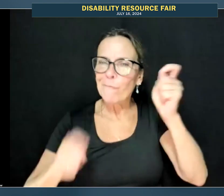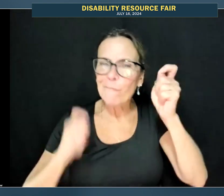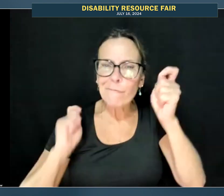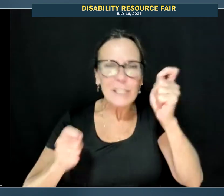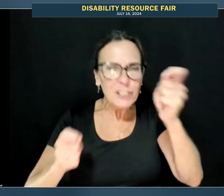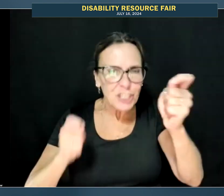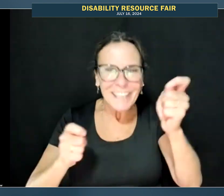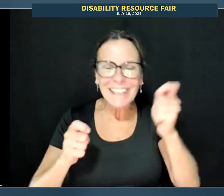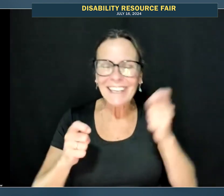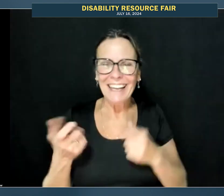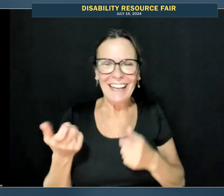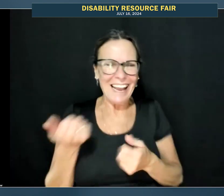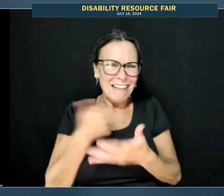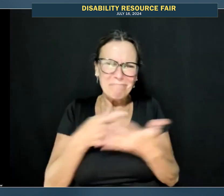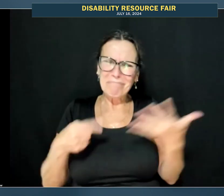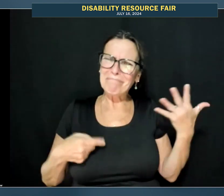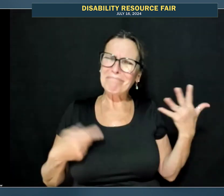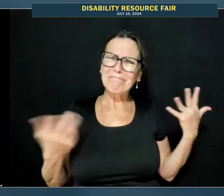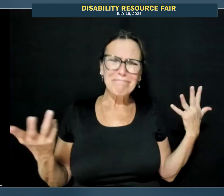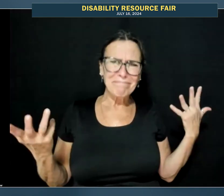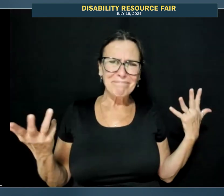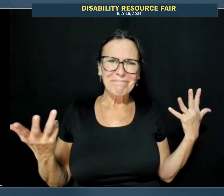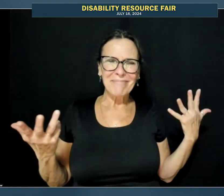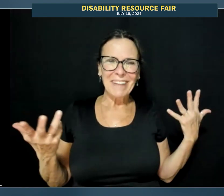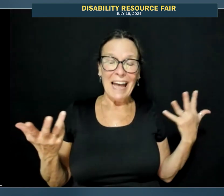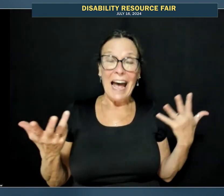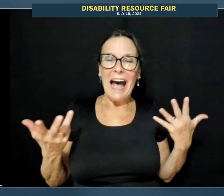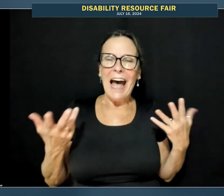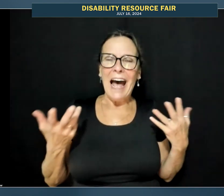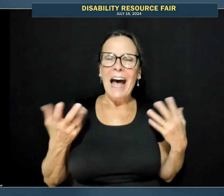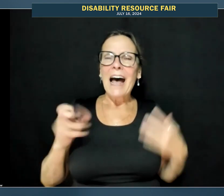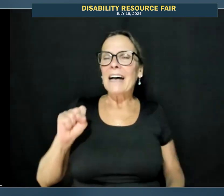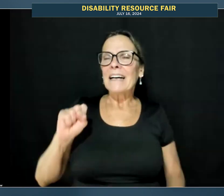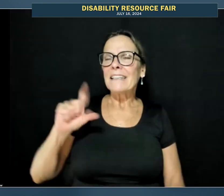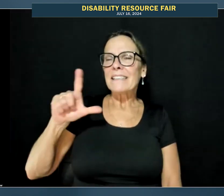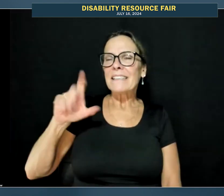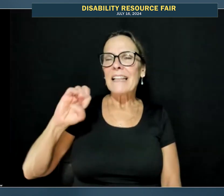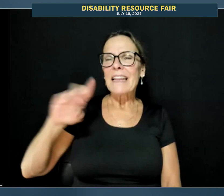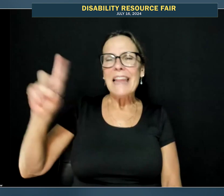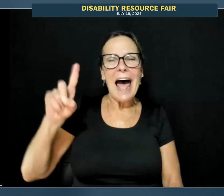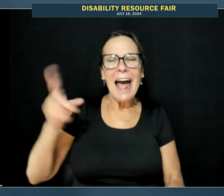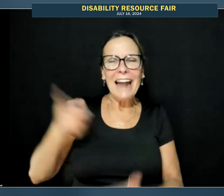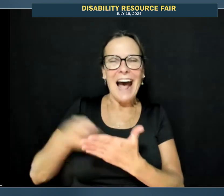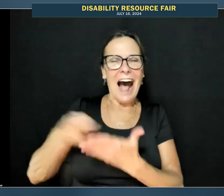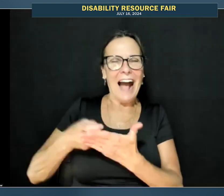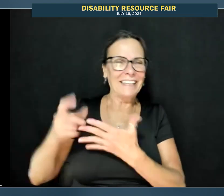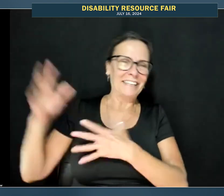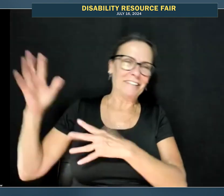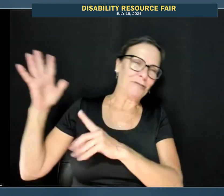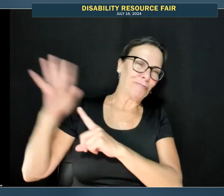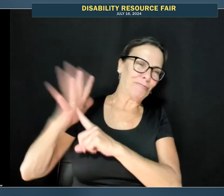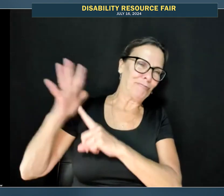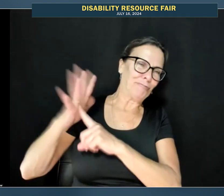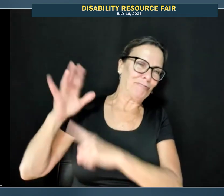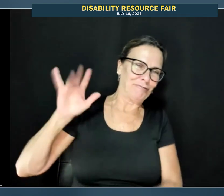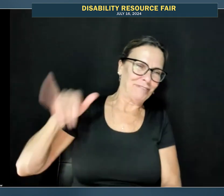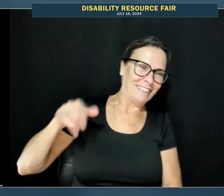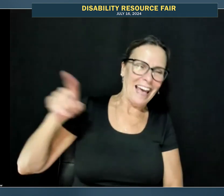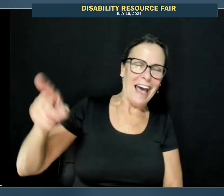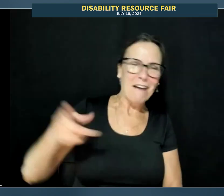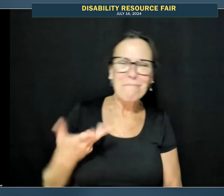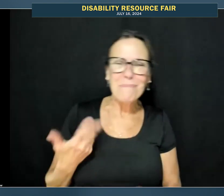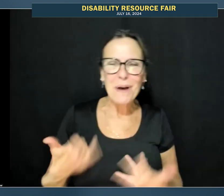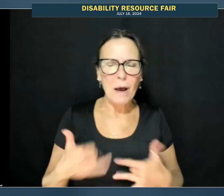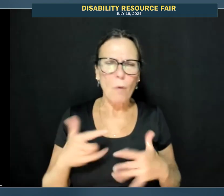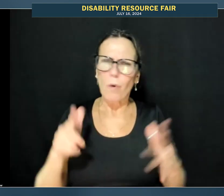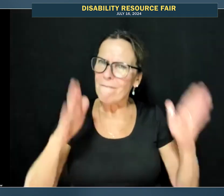all the other avenues. Sled hockey is our biggest one, but they're very attentive to people's